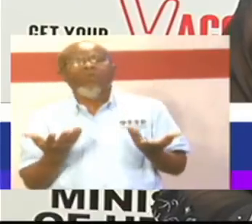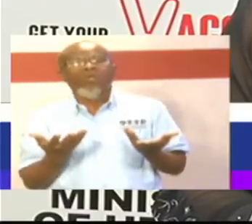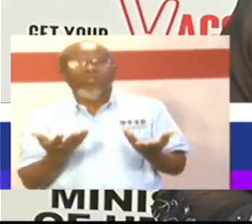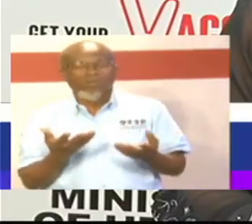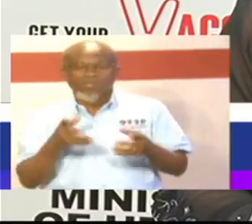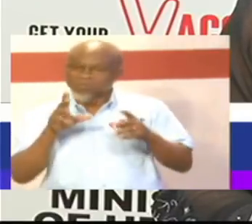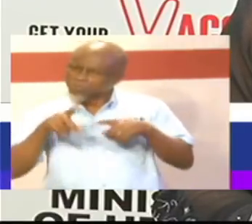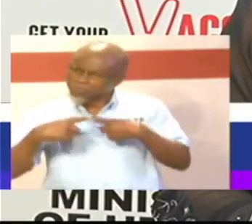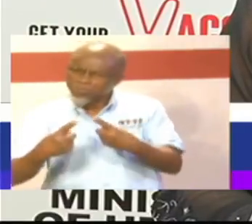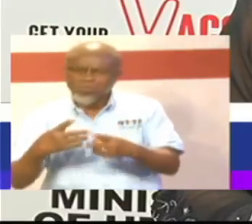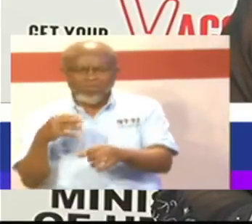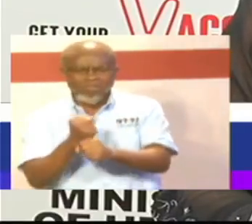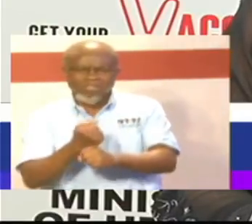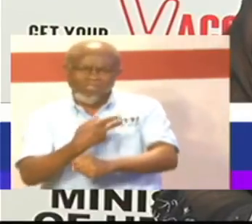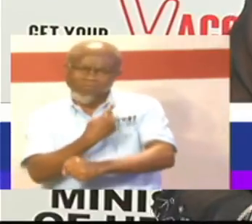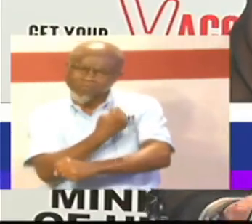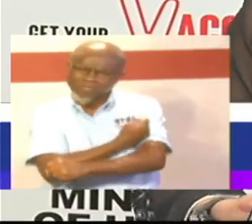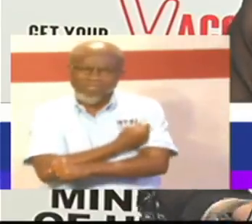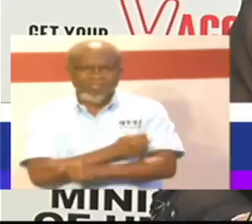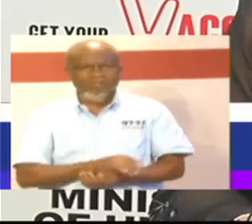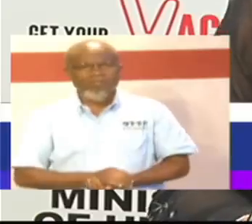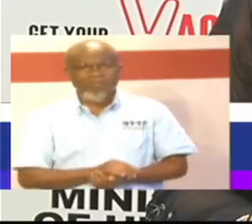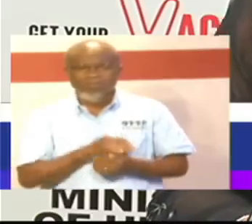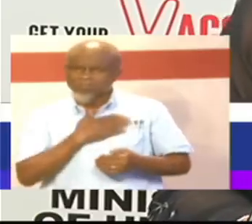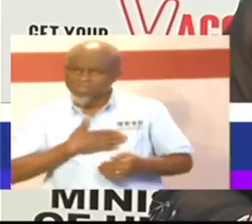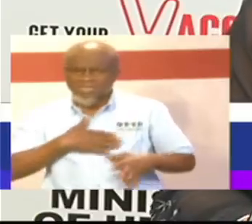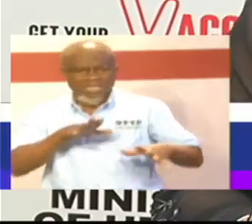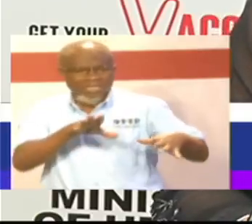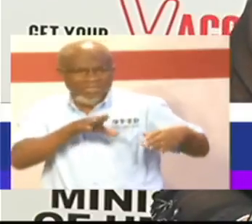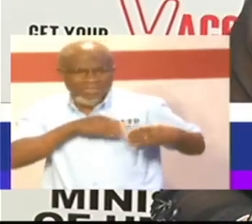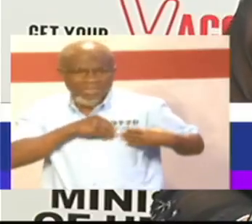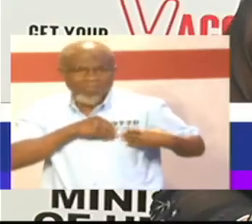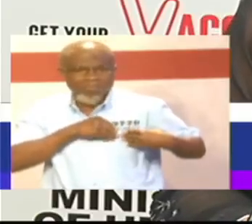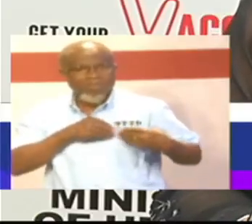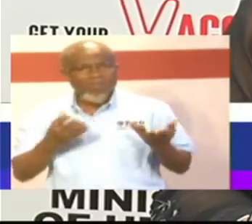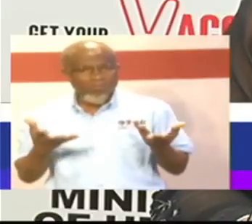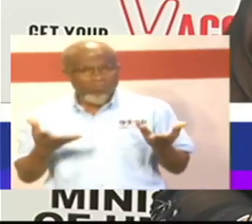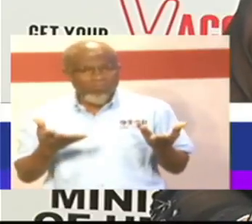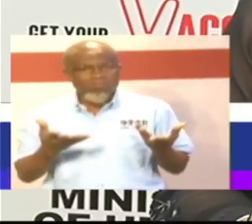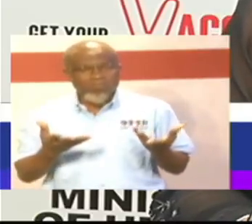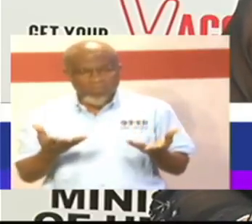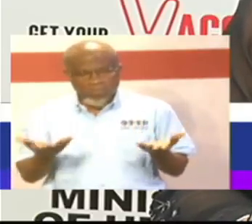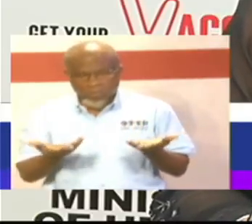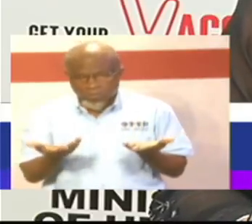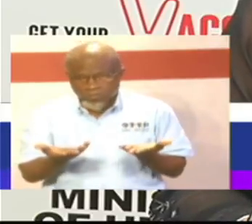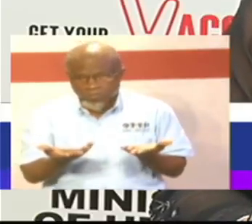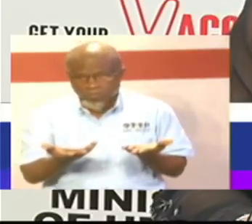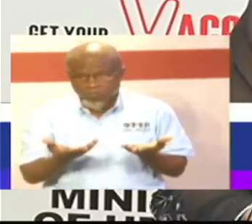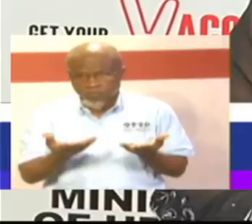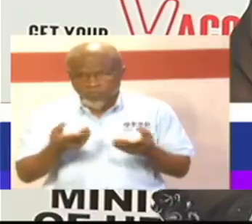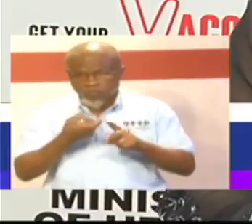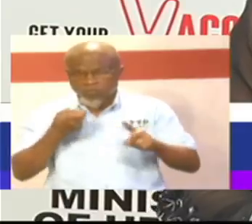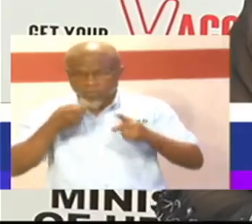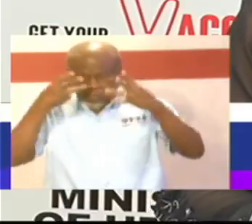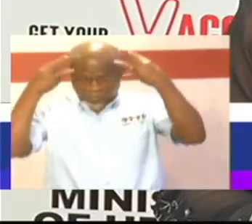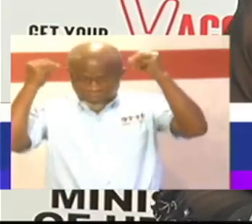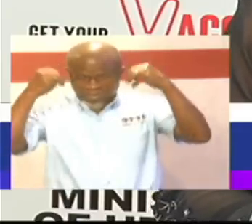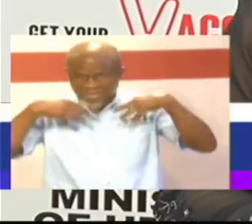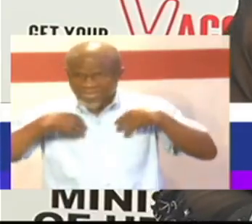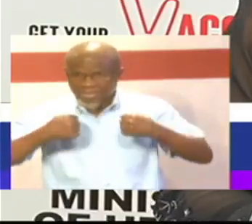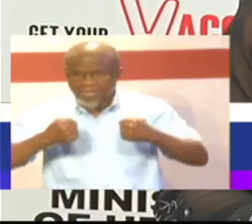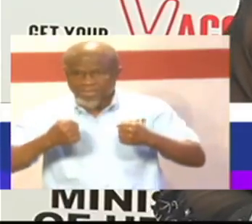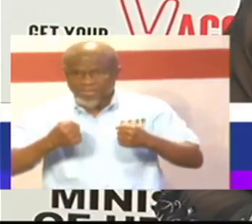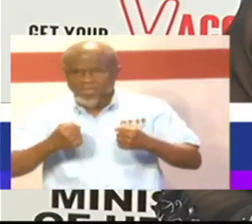to accept the request from the Ministry of Health and please let's educate and empower